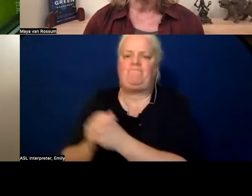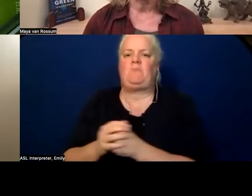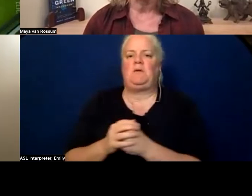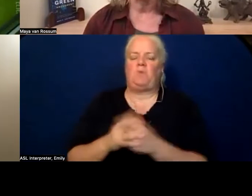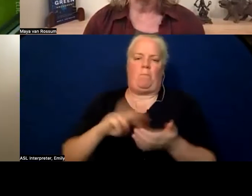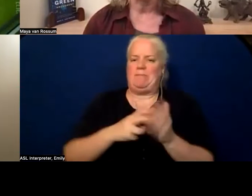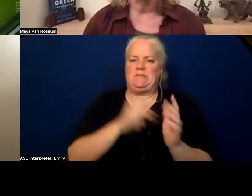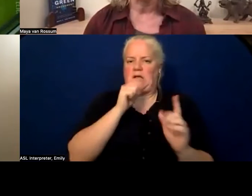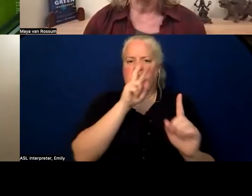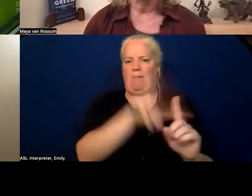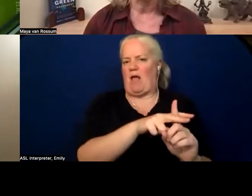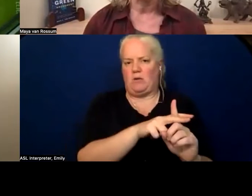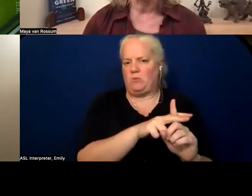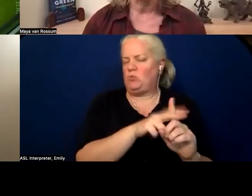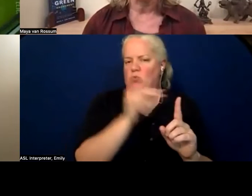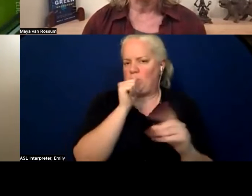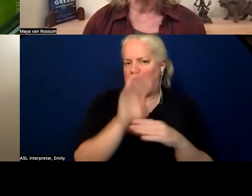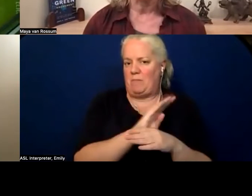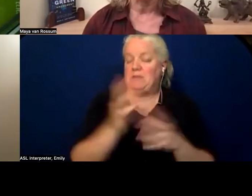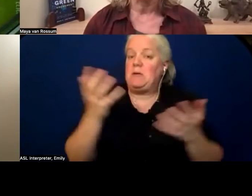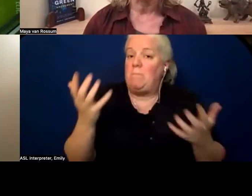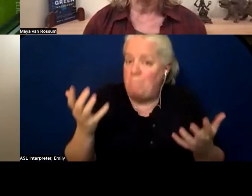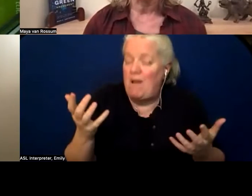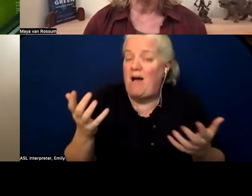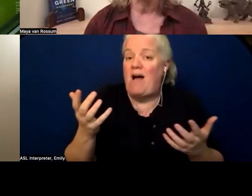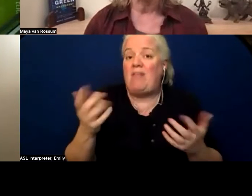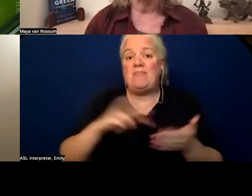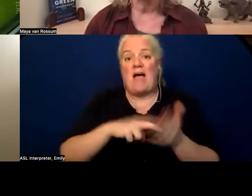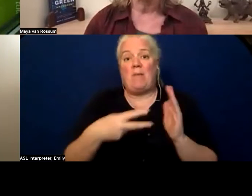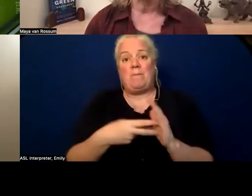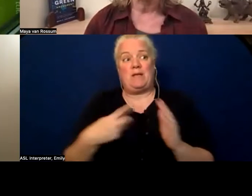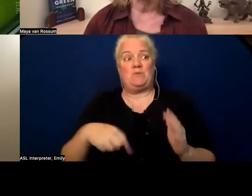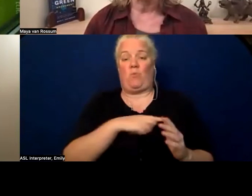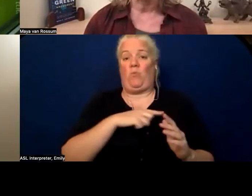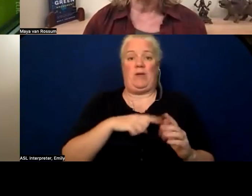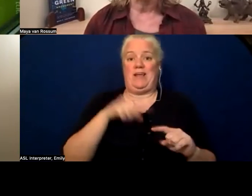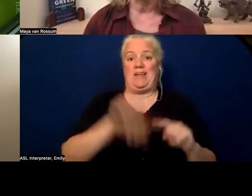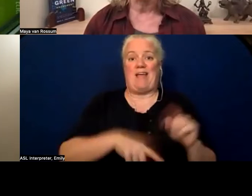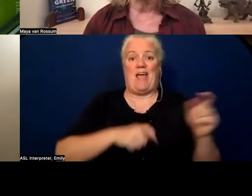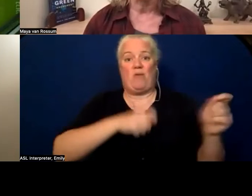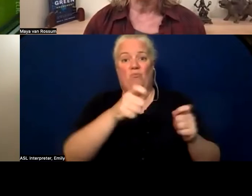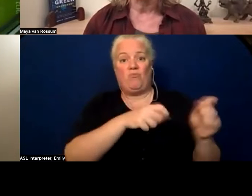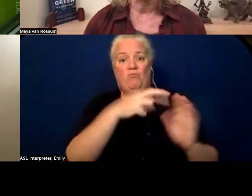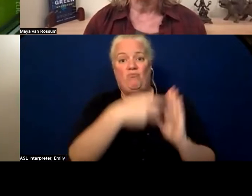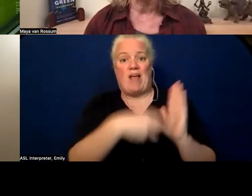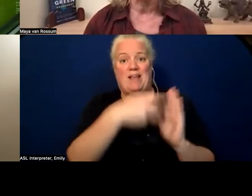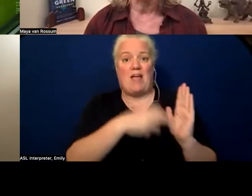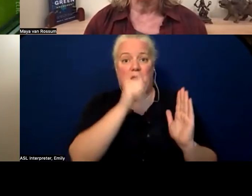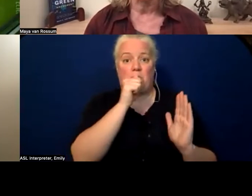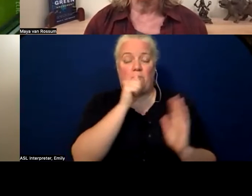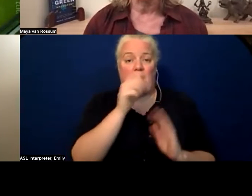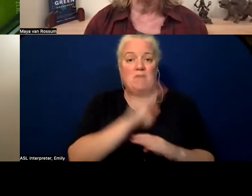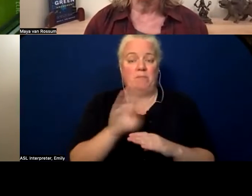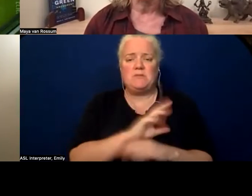the right to help regulate the actions of private parties, and oftentimes this will